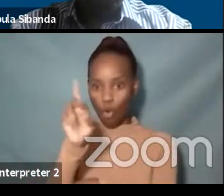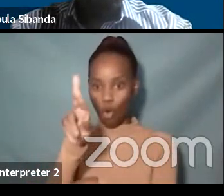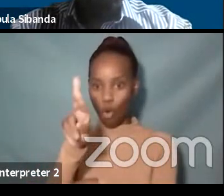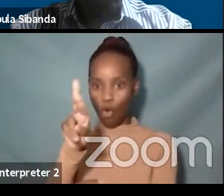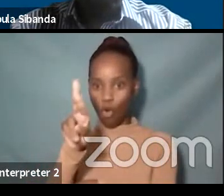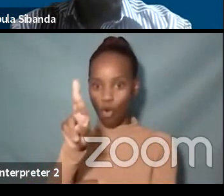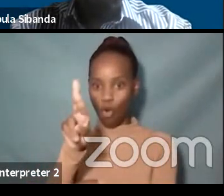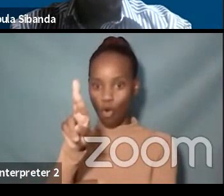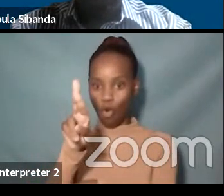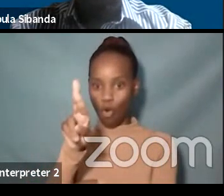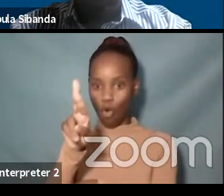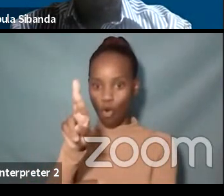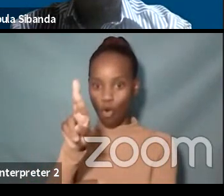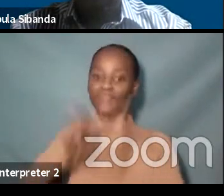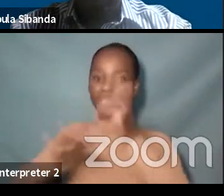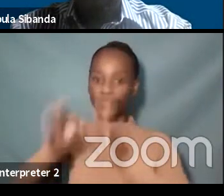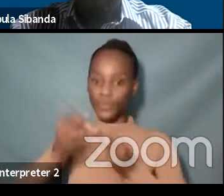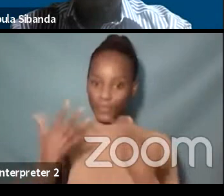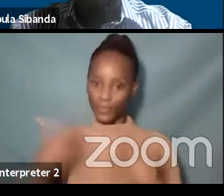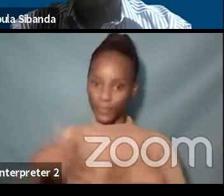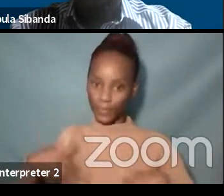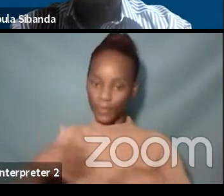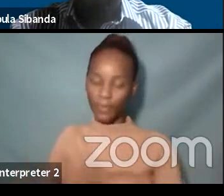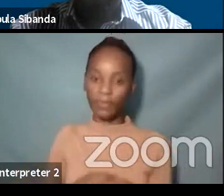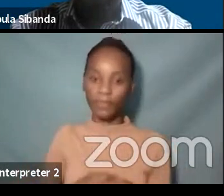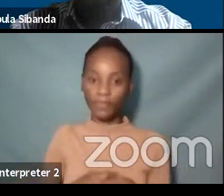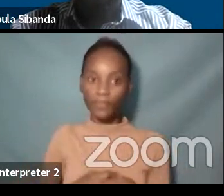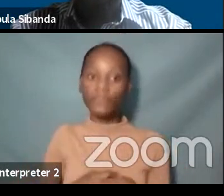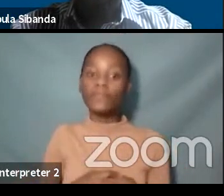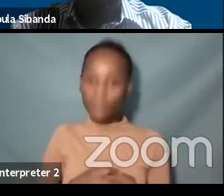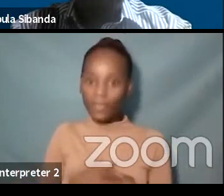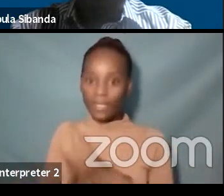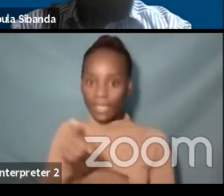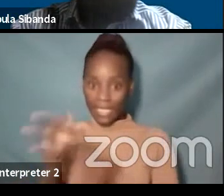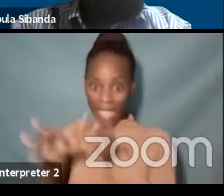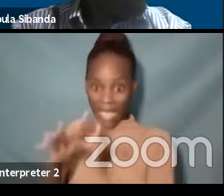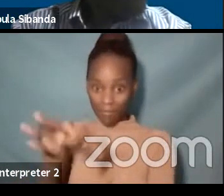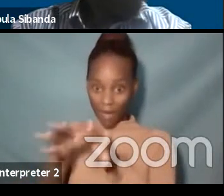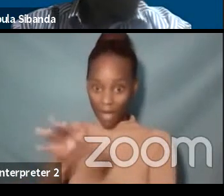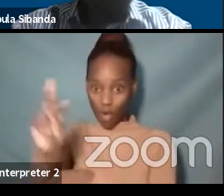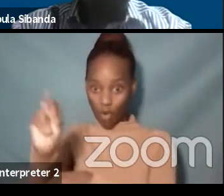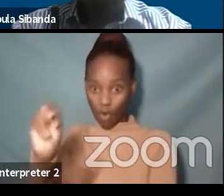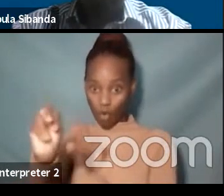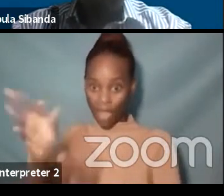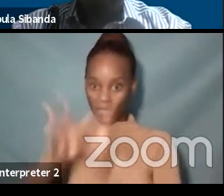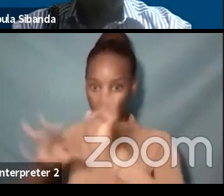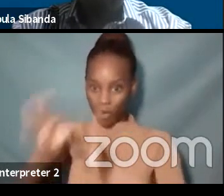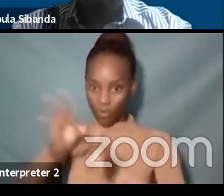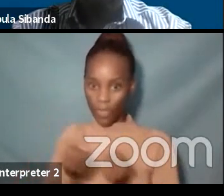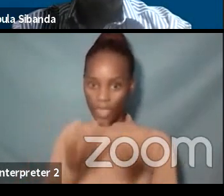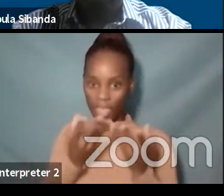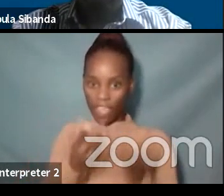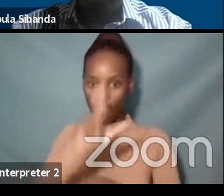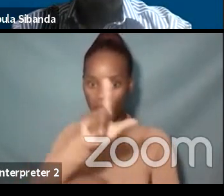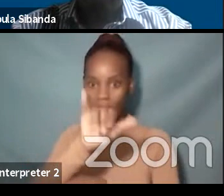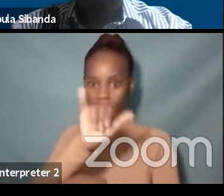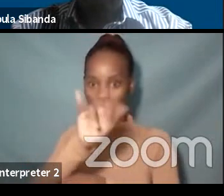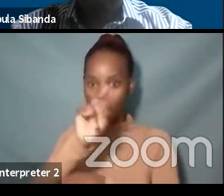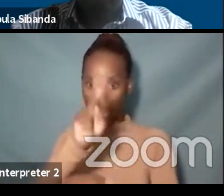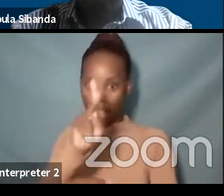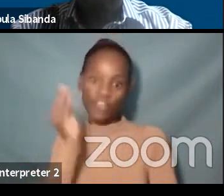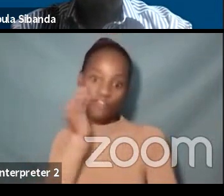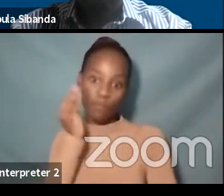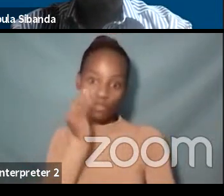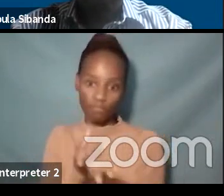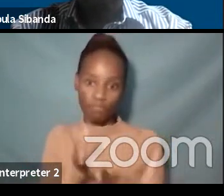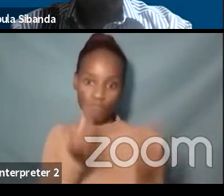has indicated, will provide you also with the link where you can access to get more information. I think I